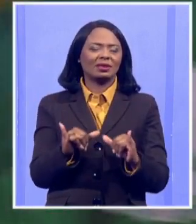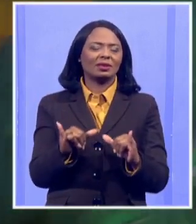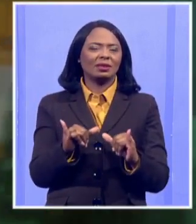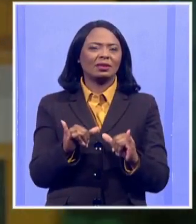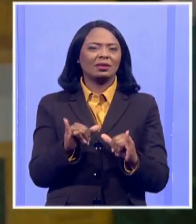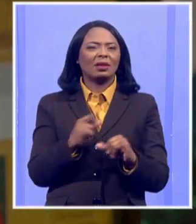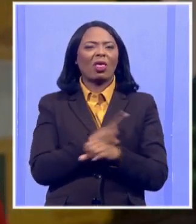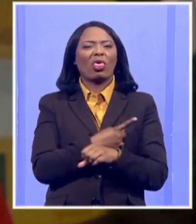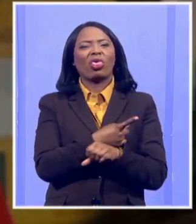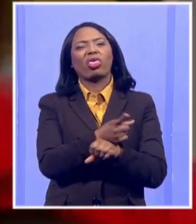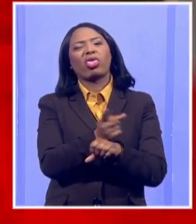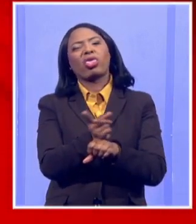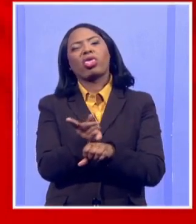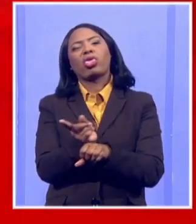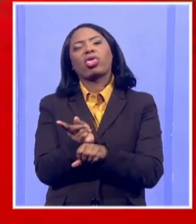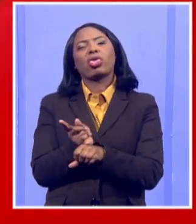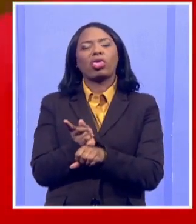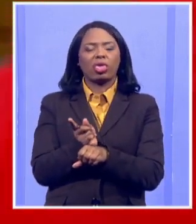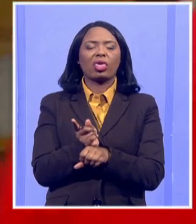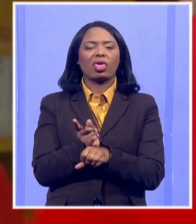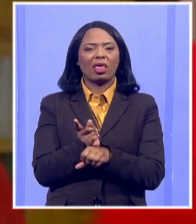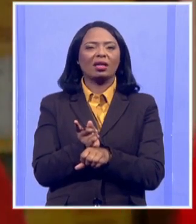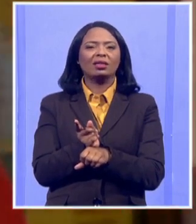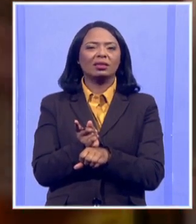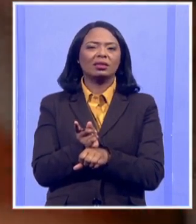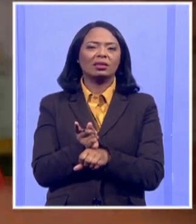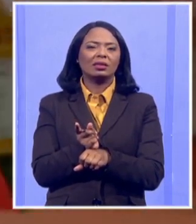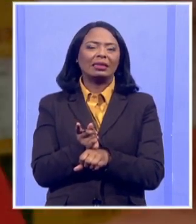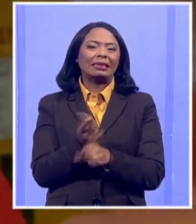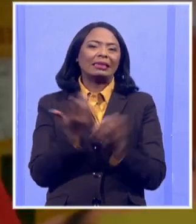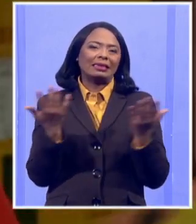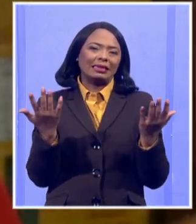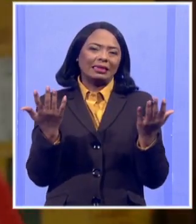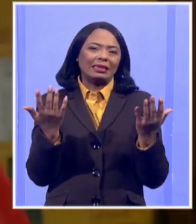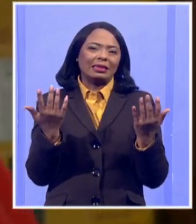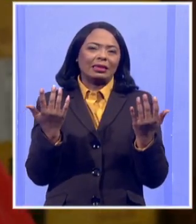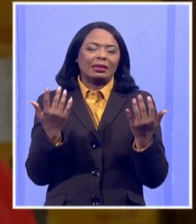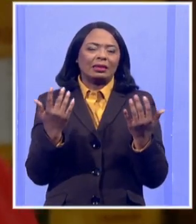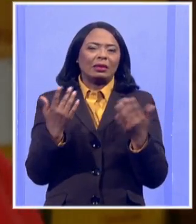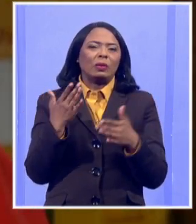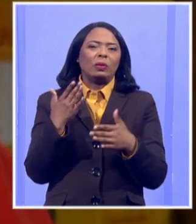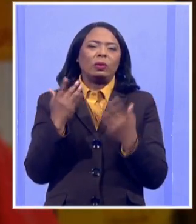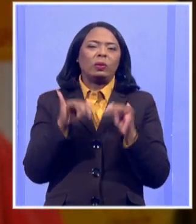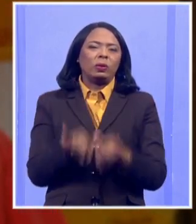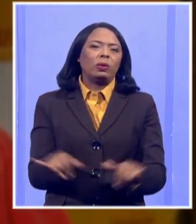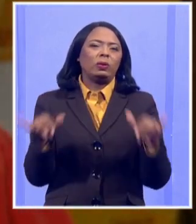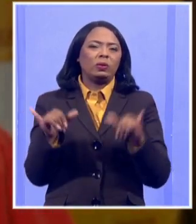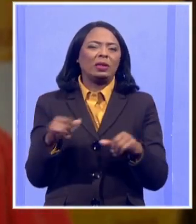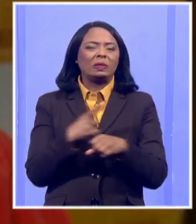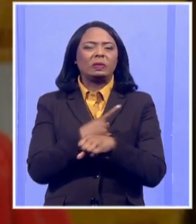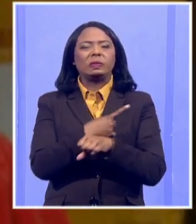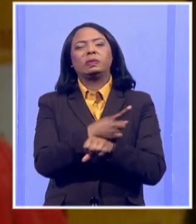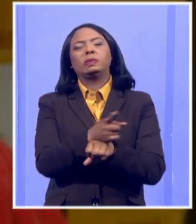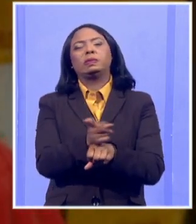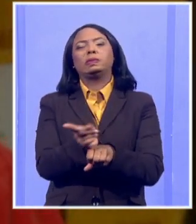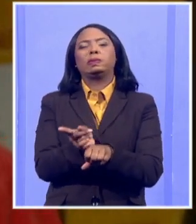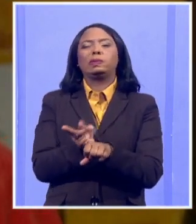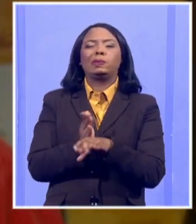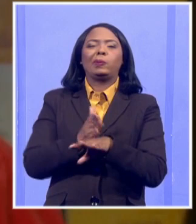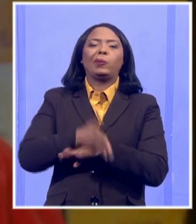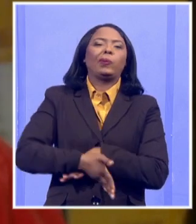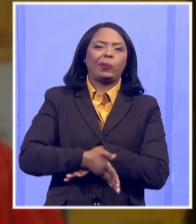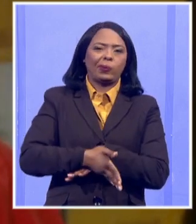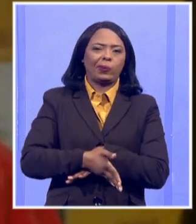to help the doctors. People must wait for long hours so that the doctor can help. It's very weak